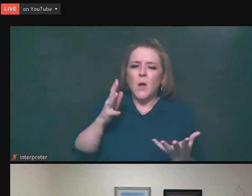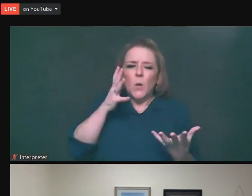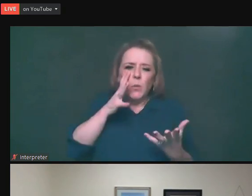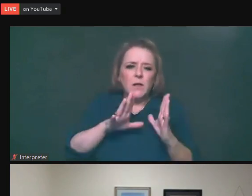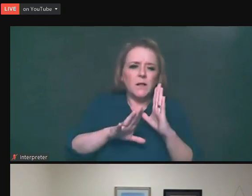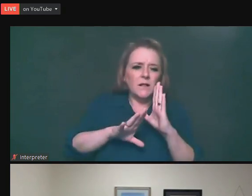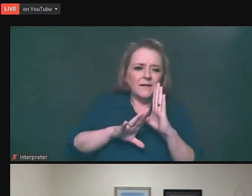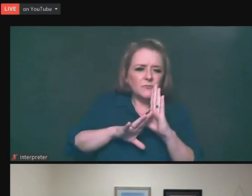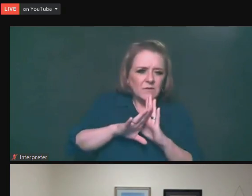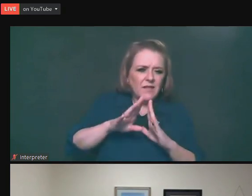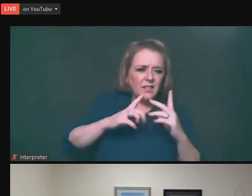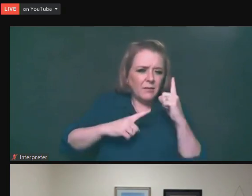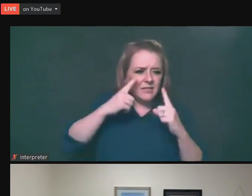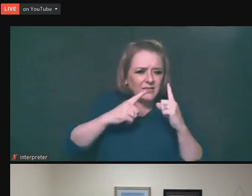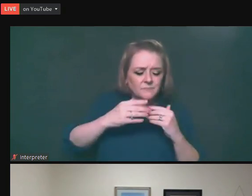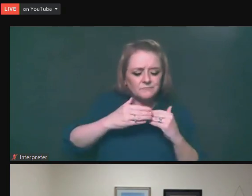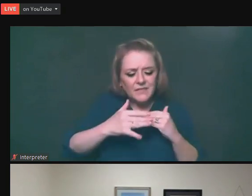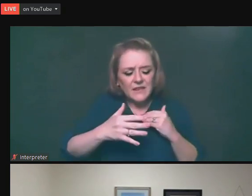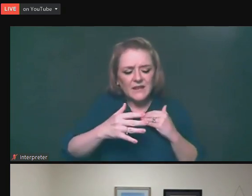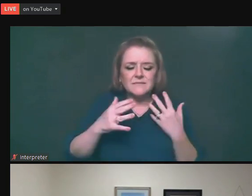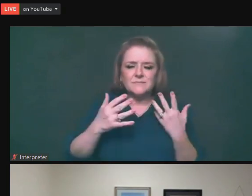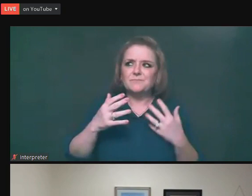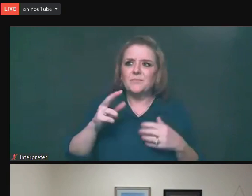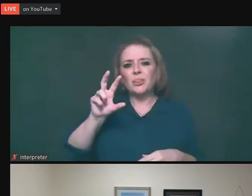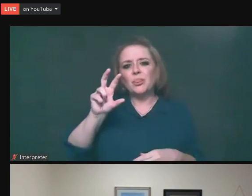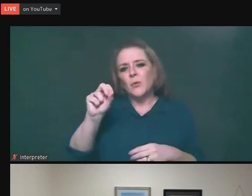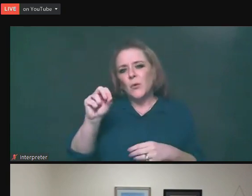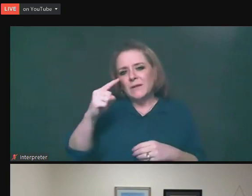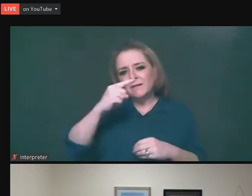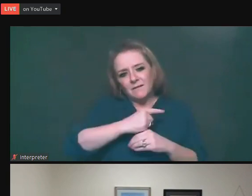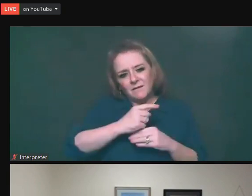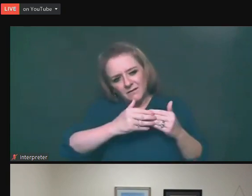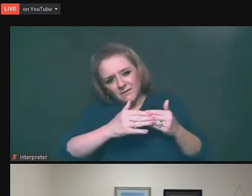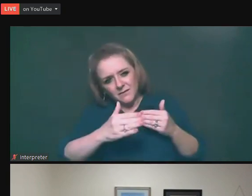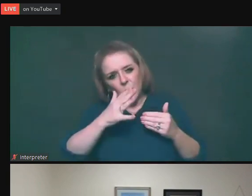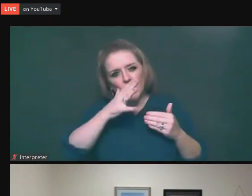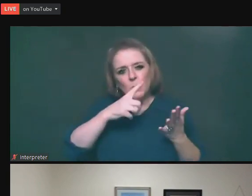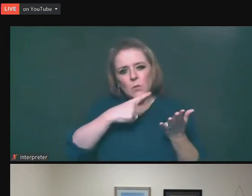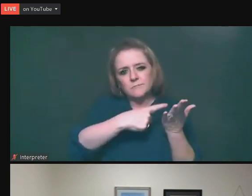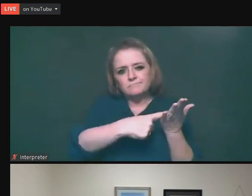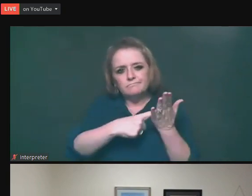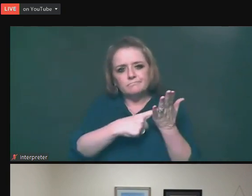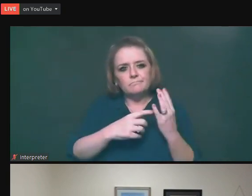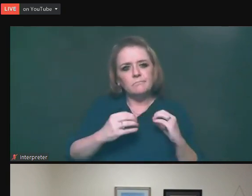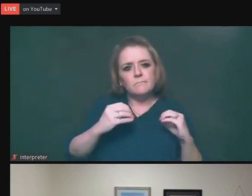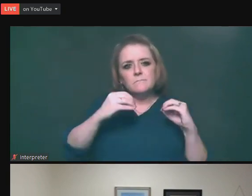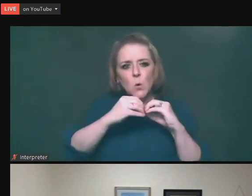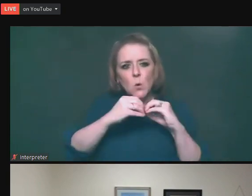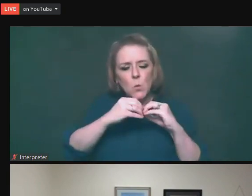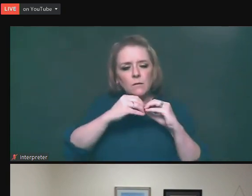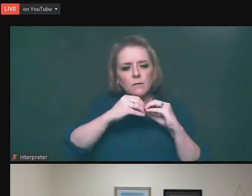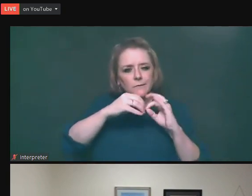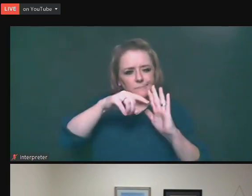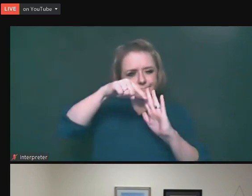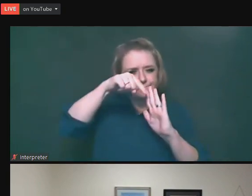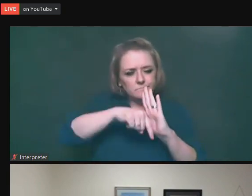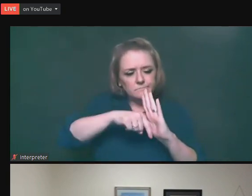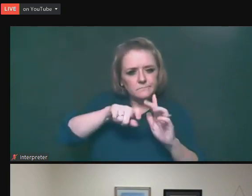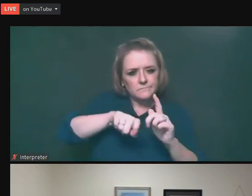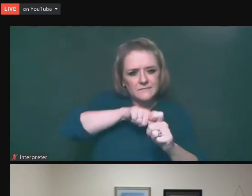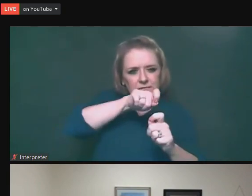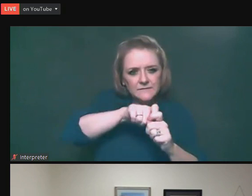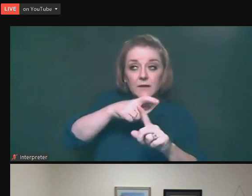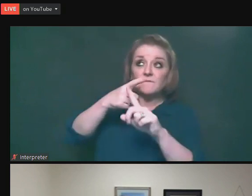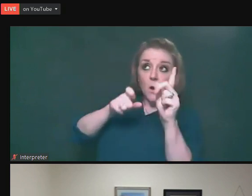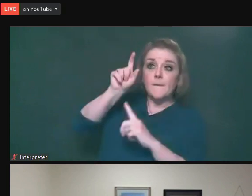probably in the next 30 days. I think we will see something more specific from